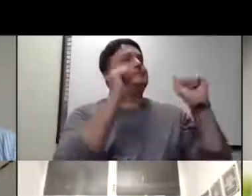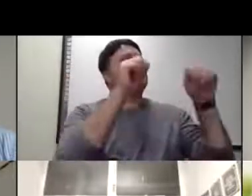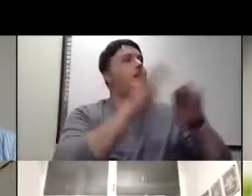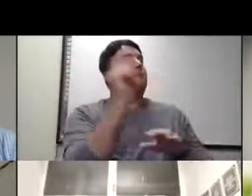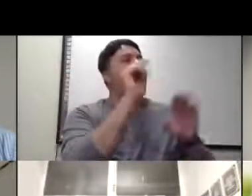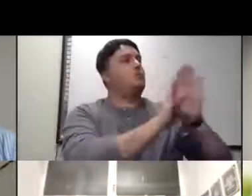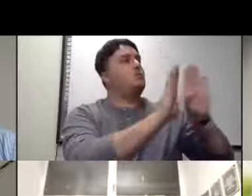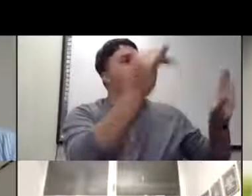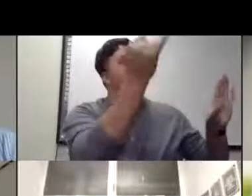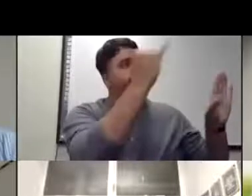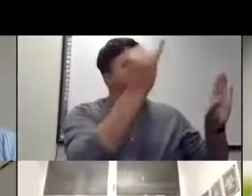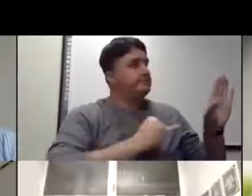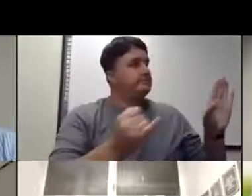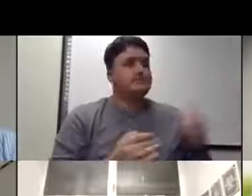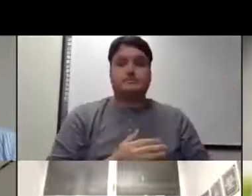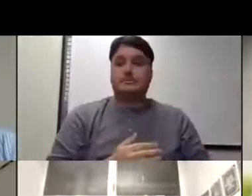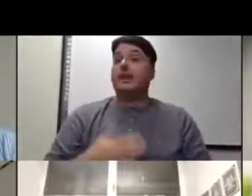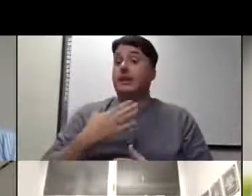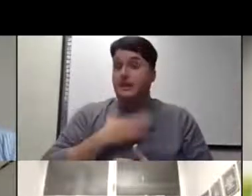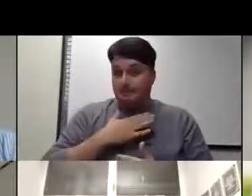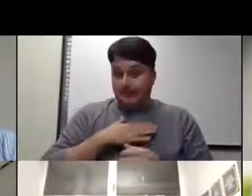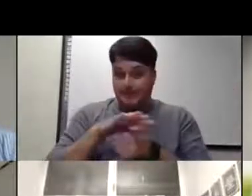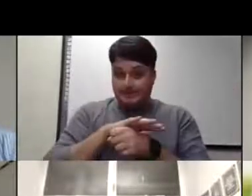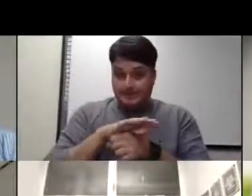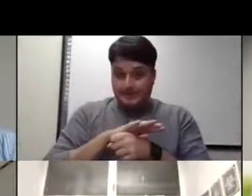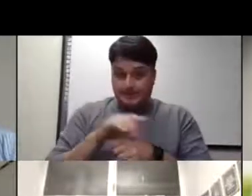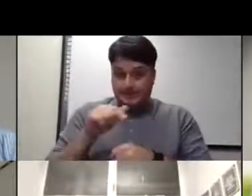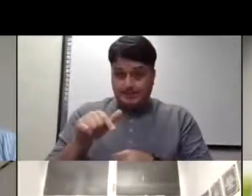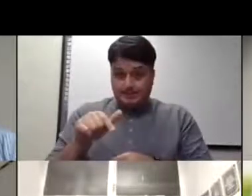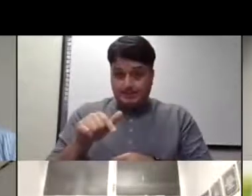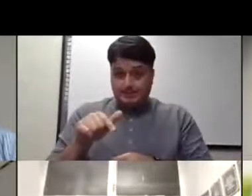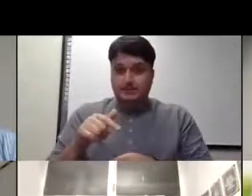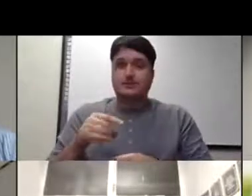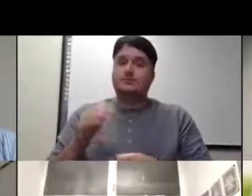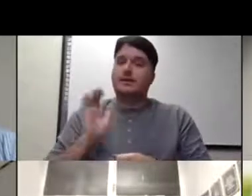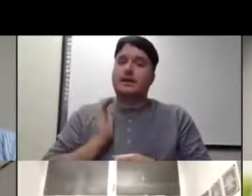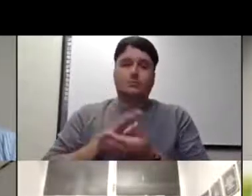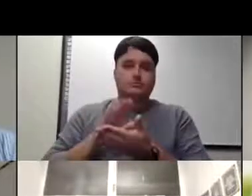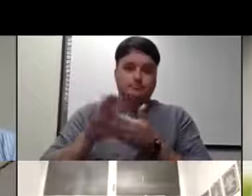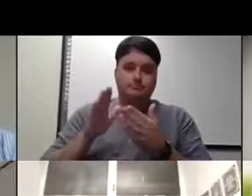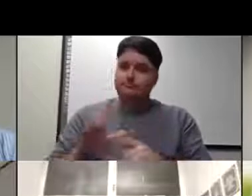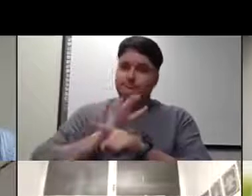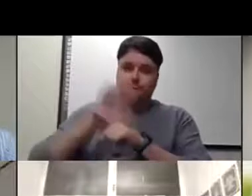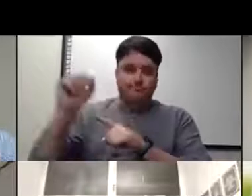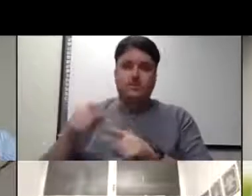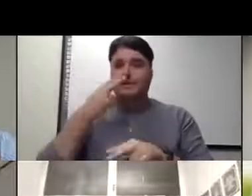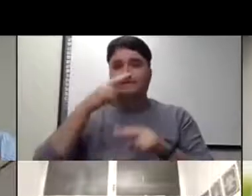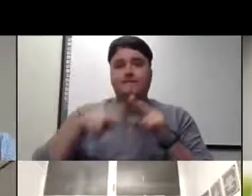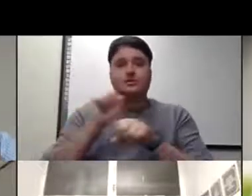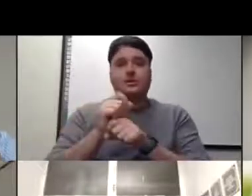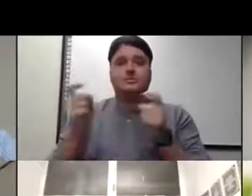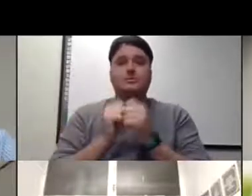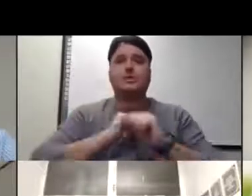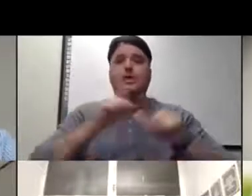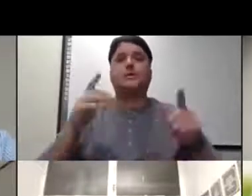walls. At my site, poor Avendra, who is amazing, by the way, also gets the fun job of dealing with all